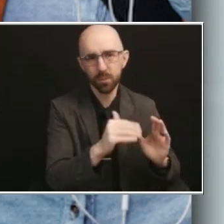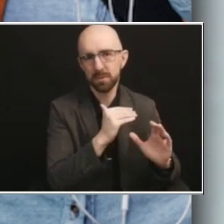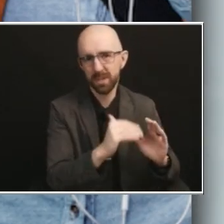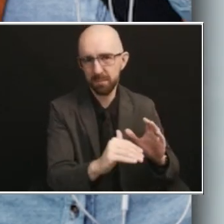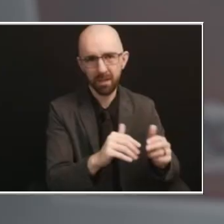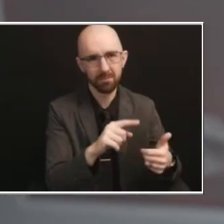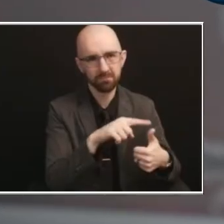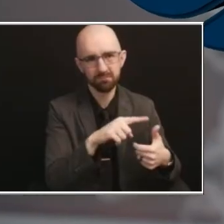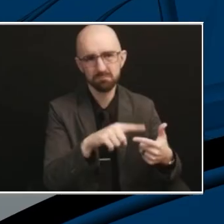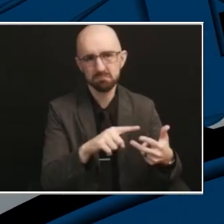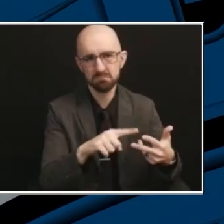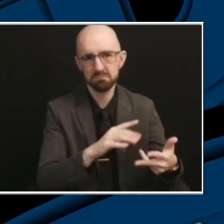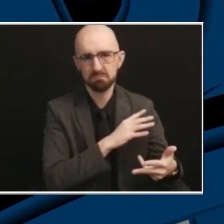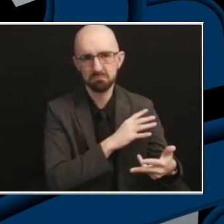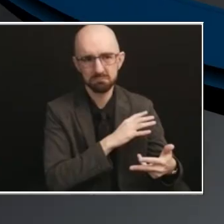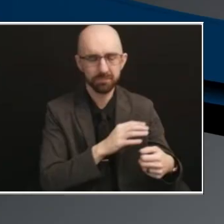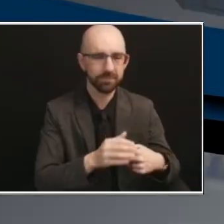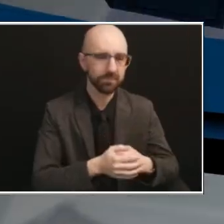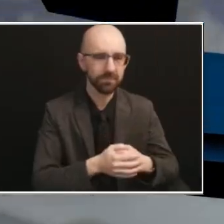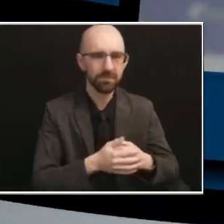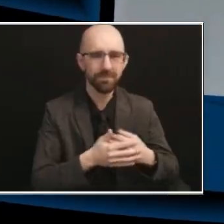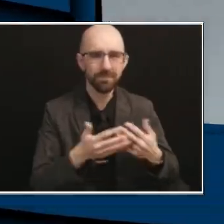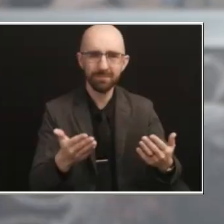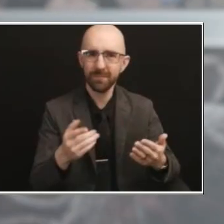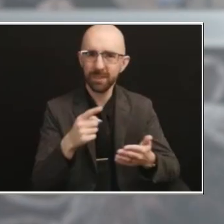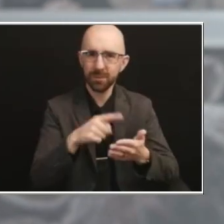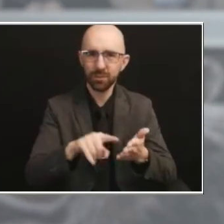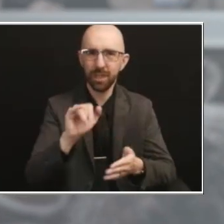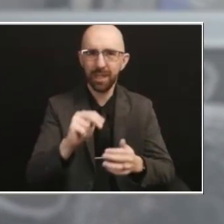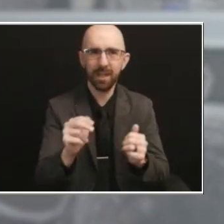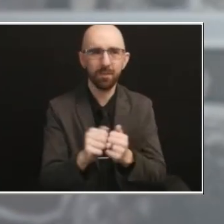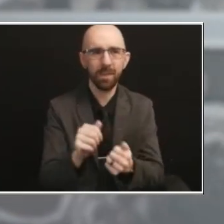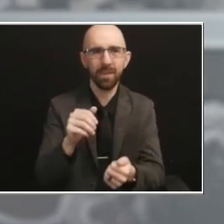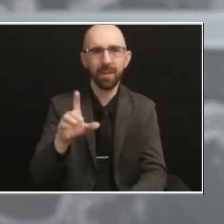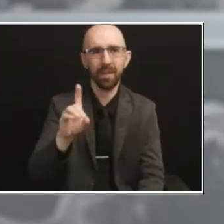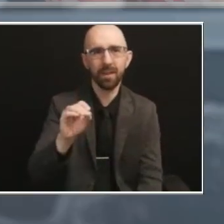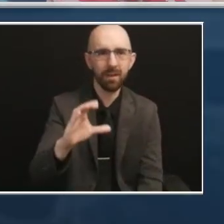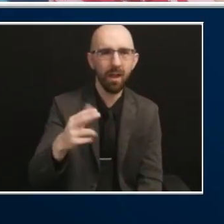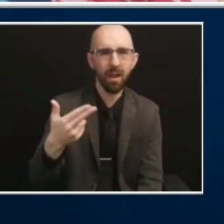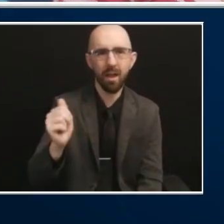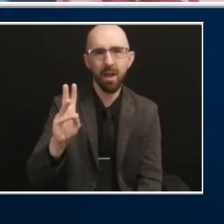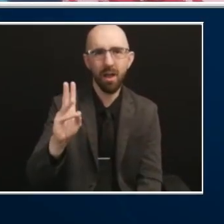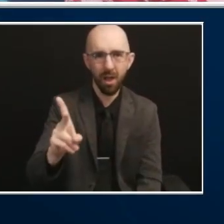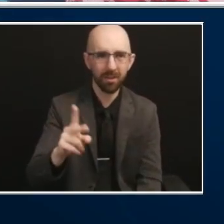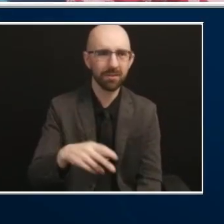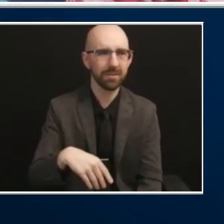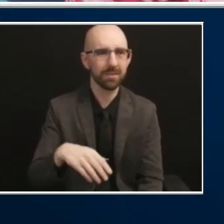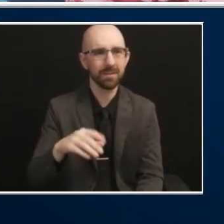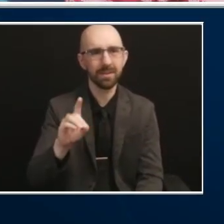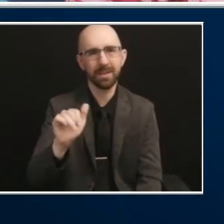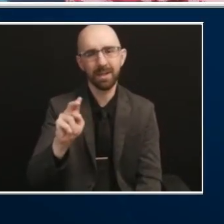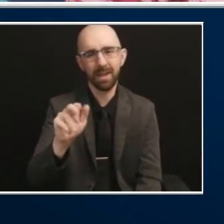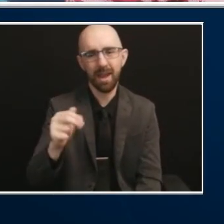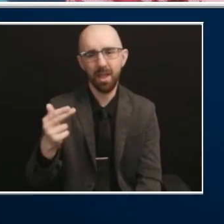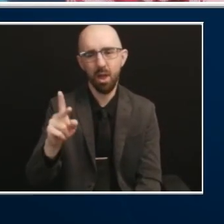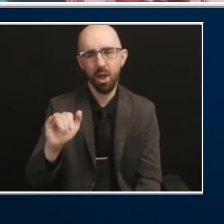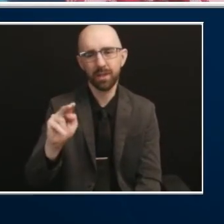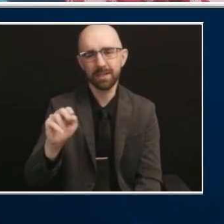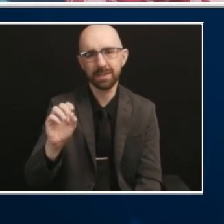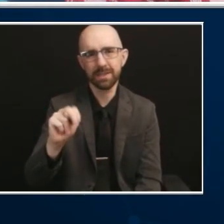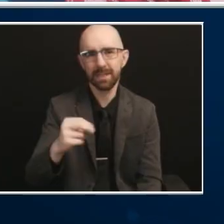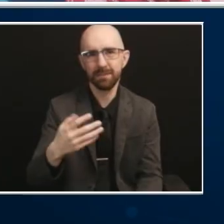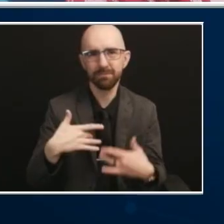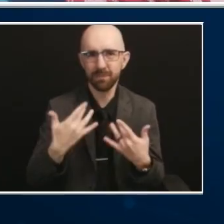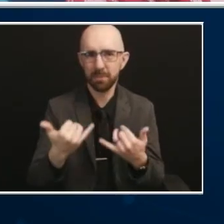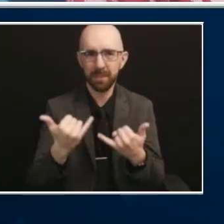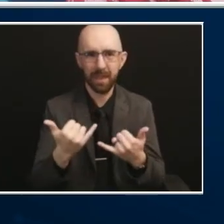Network. Let's check in now with Doc Hawk. Dr. Dana Hawkinson, what do you have going on today? Yeah, hey. Well, we're